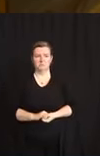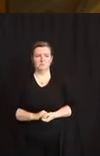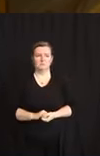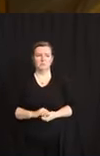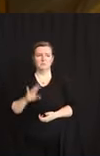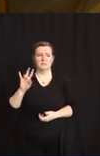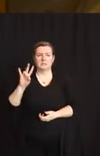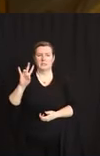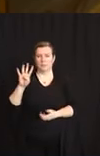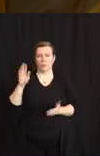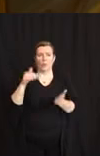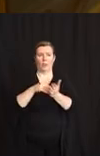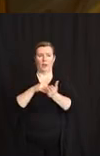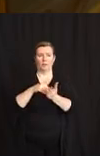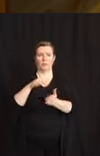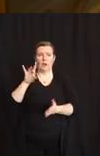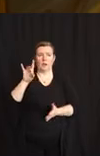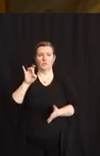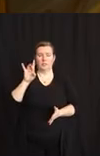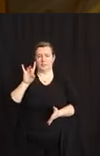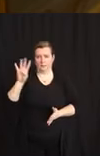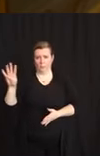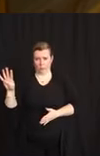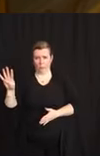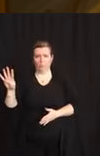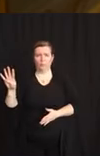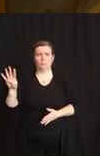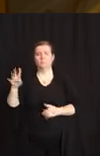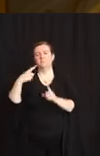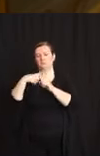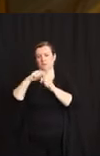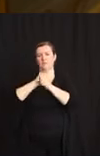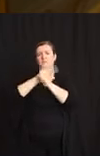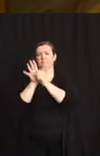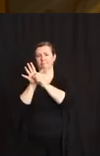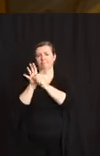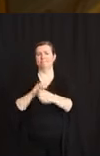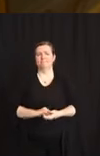74,884 returning positive, for a positivity rate of